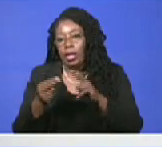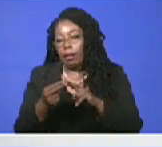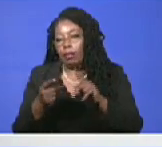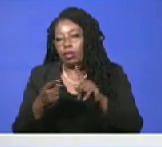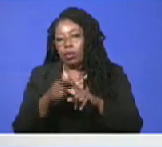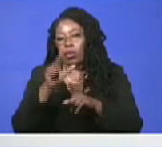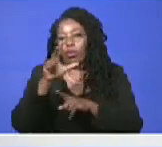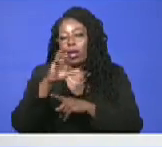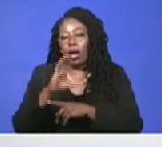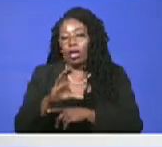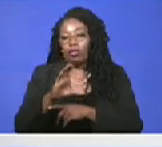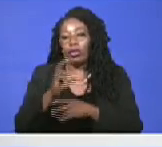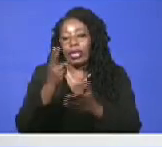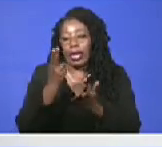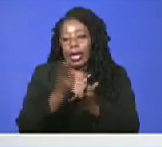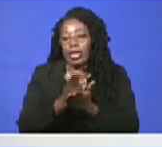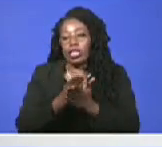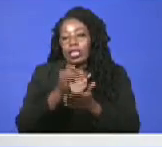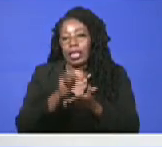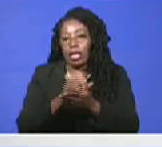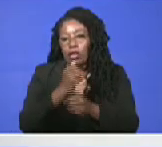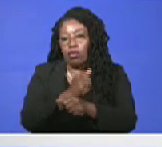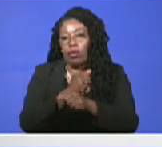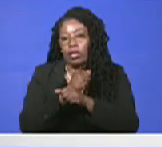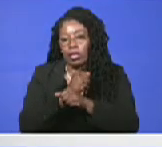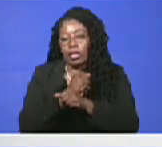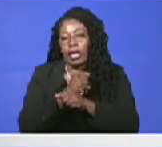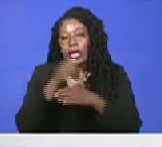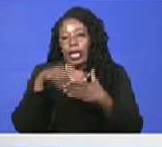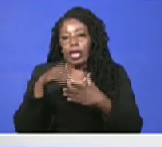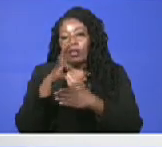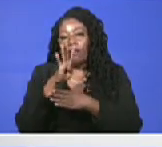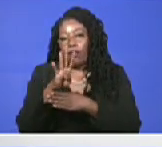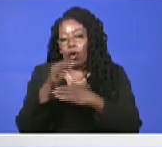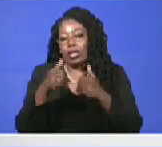number to 300 Haitians who have been apprehended in 4 separate incidents this year.